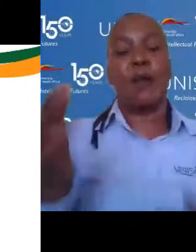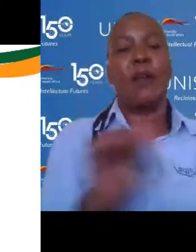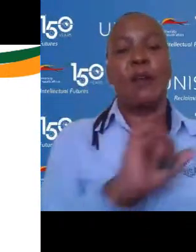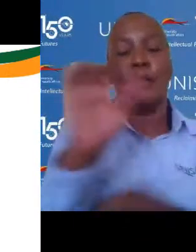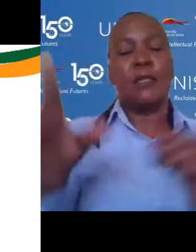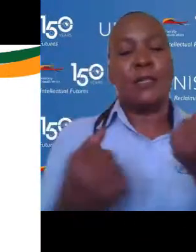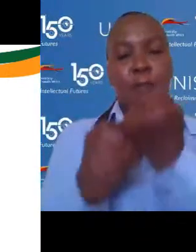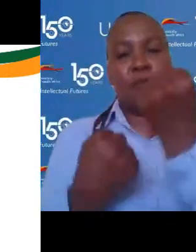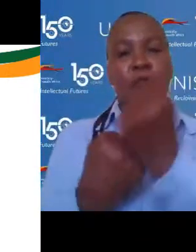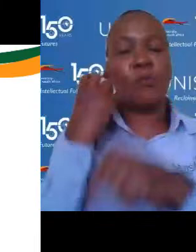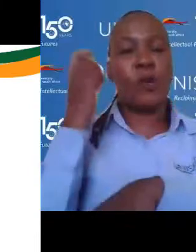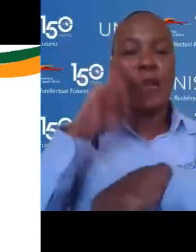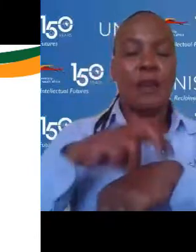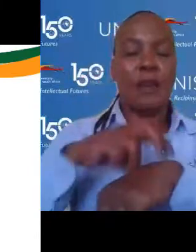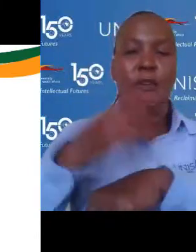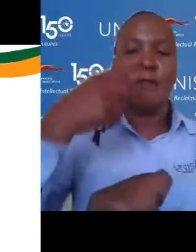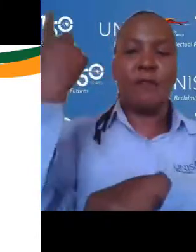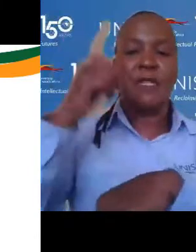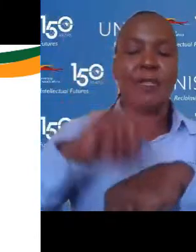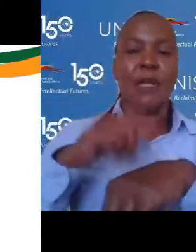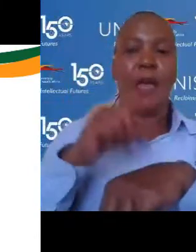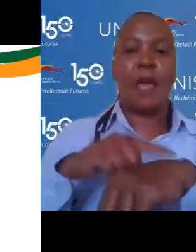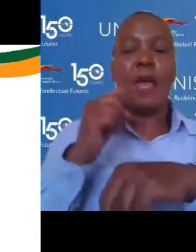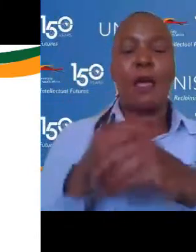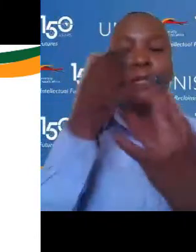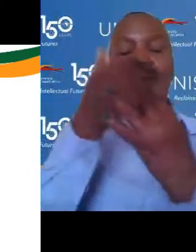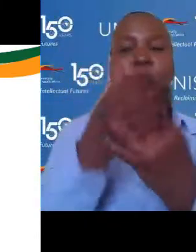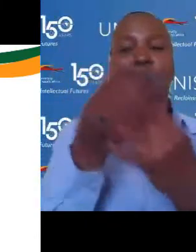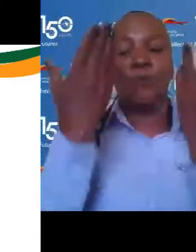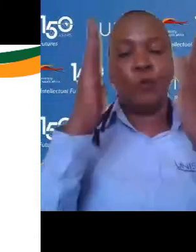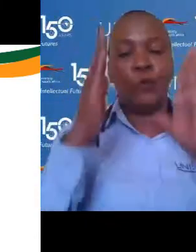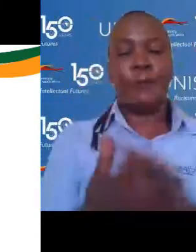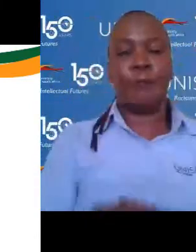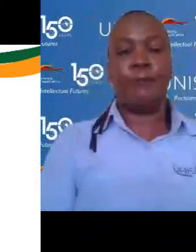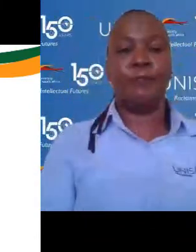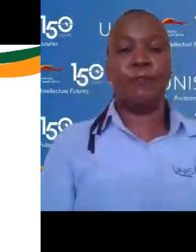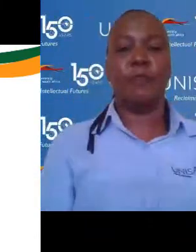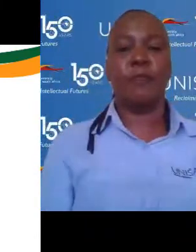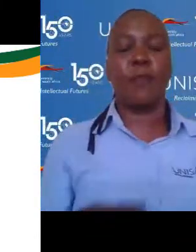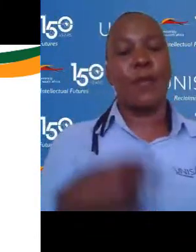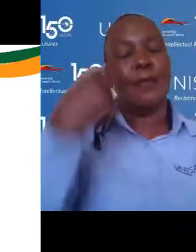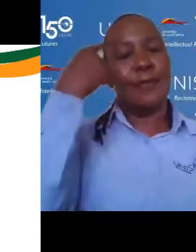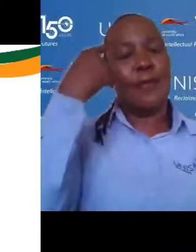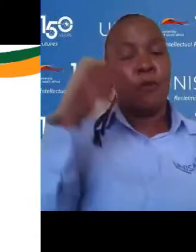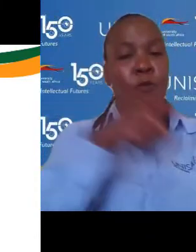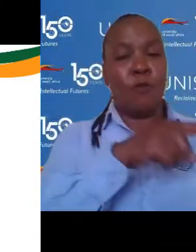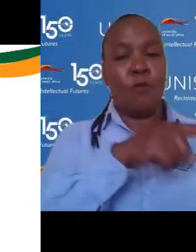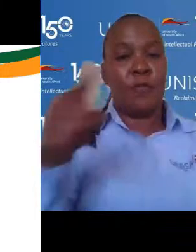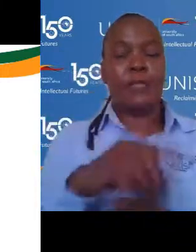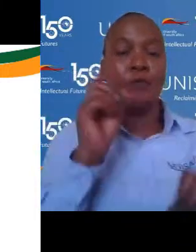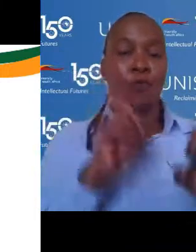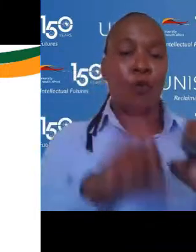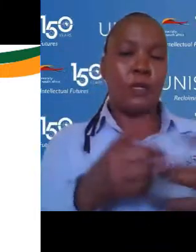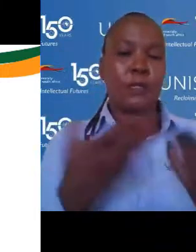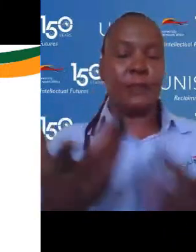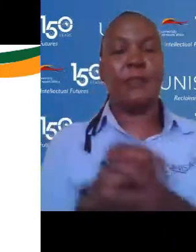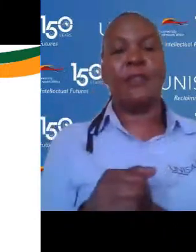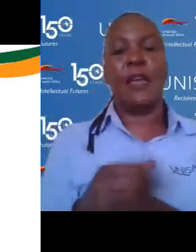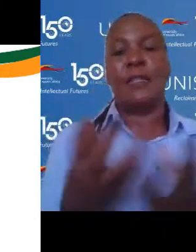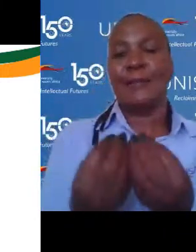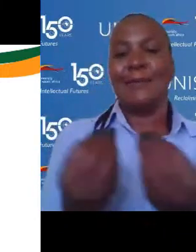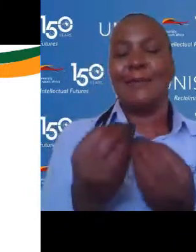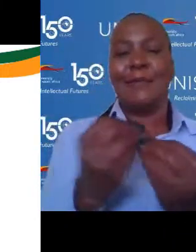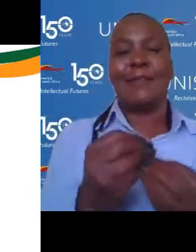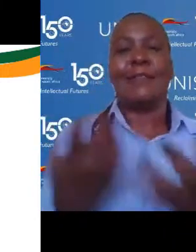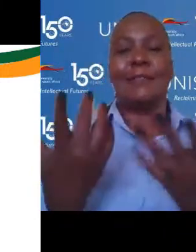need as a first-time entering student. Think of these courses as the ingredients and instructions